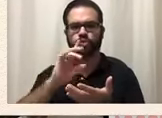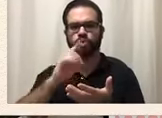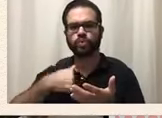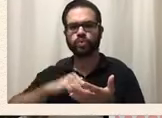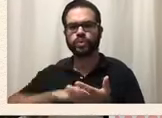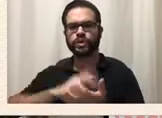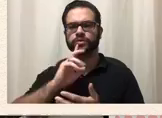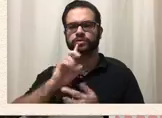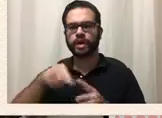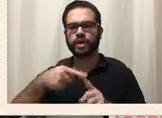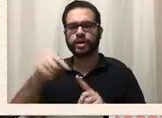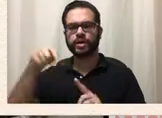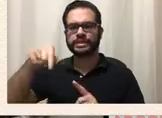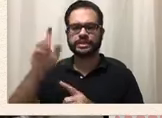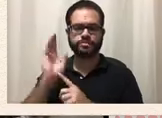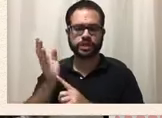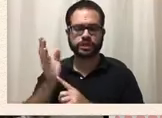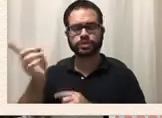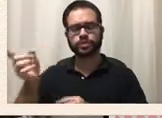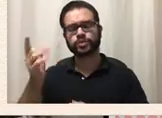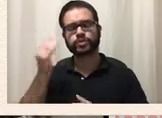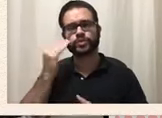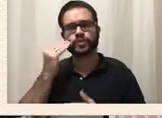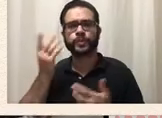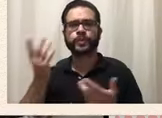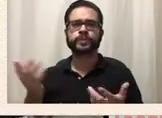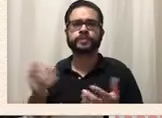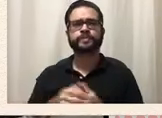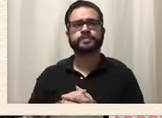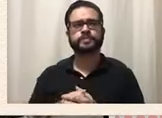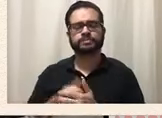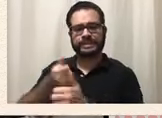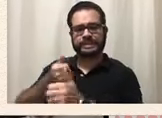we said, you know, each one of us,